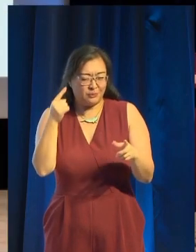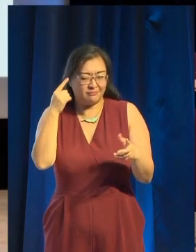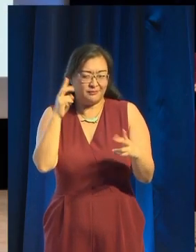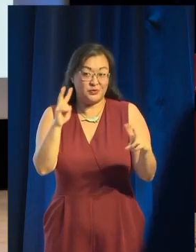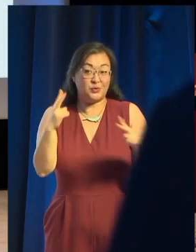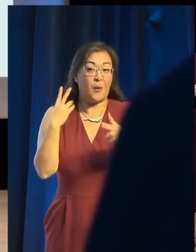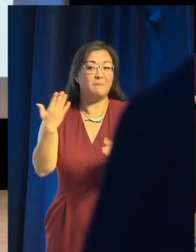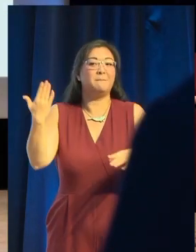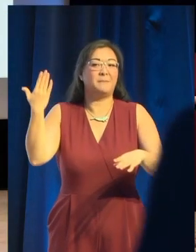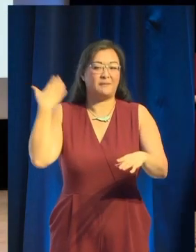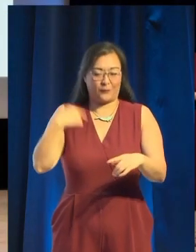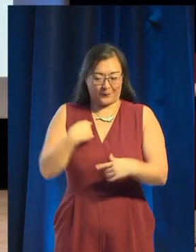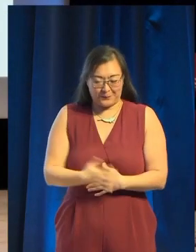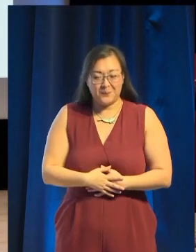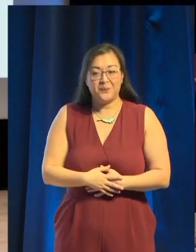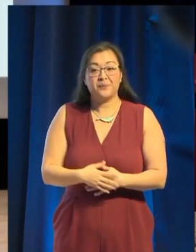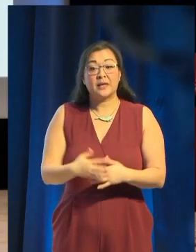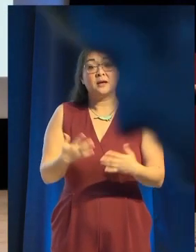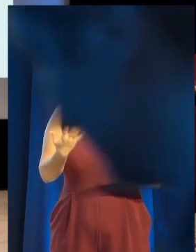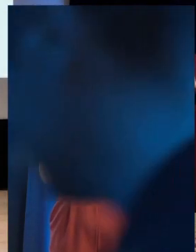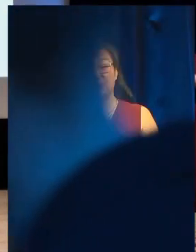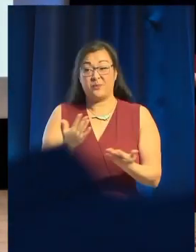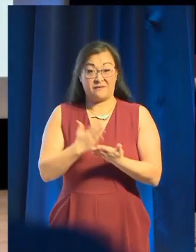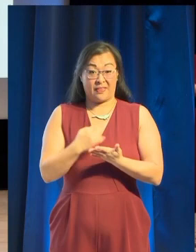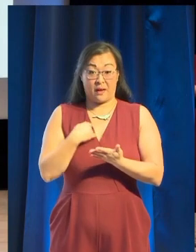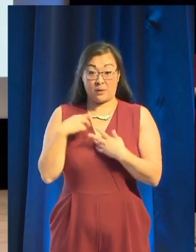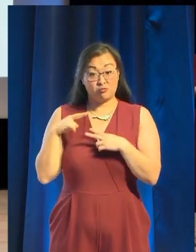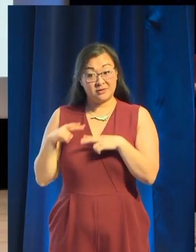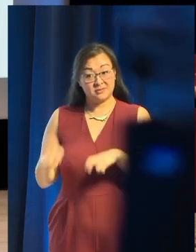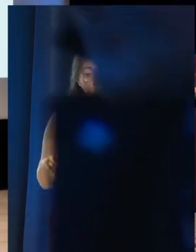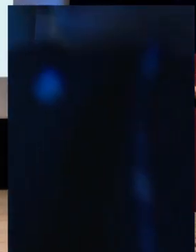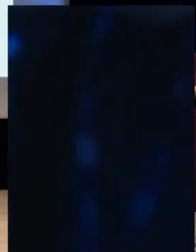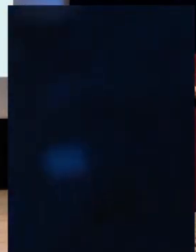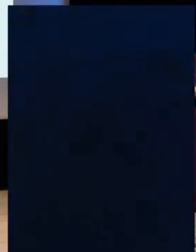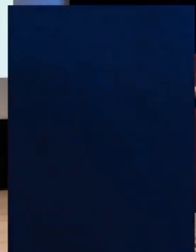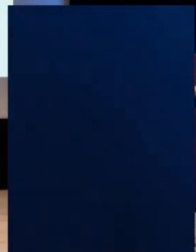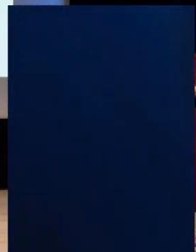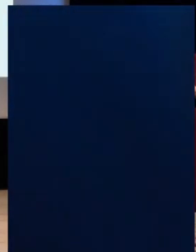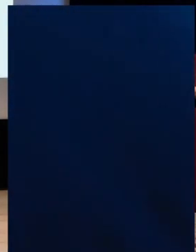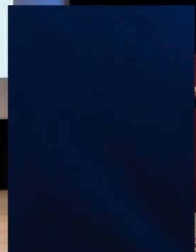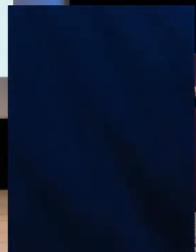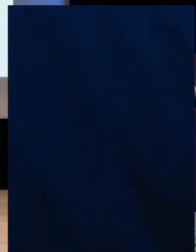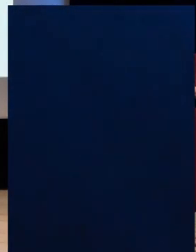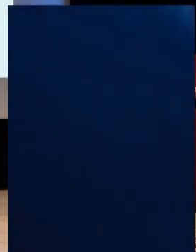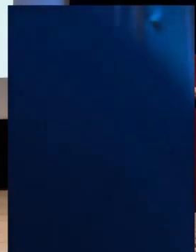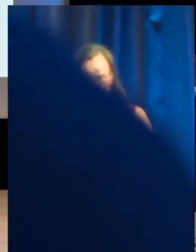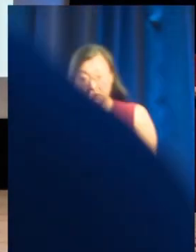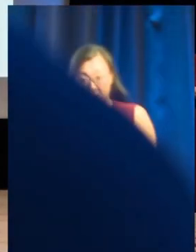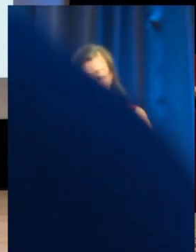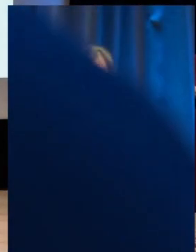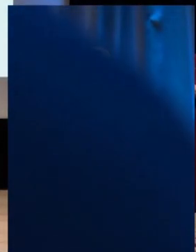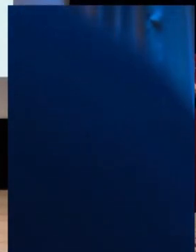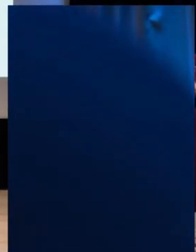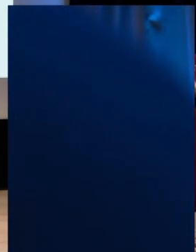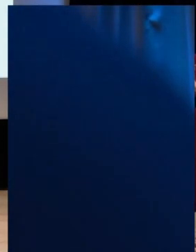So basically, the fact that I'm a researcher means that I can't help myself to look at theories when